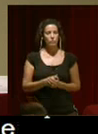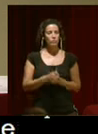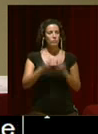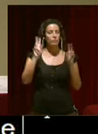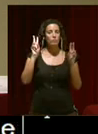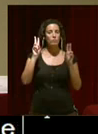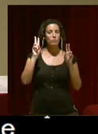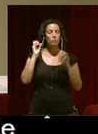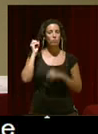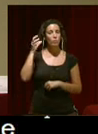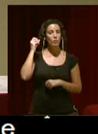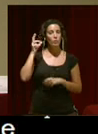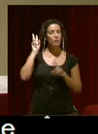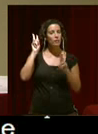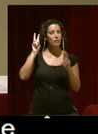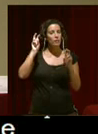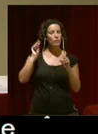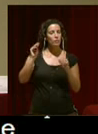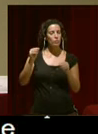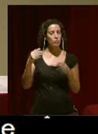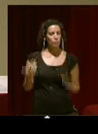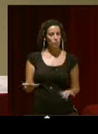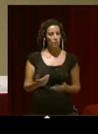in computing in Venezuela.